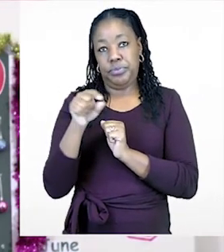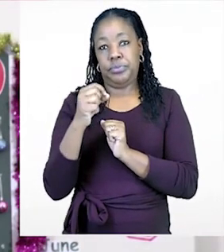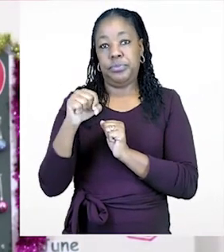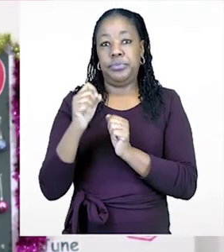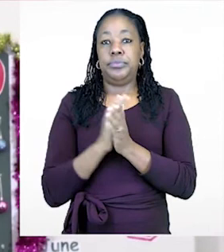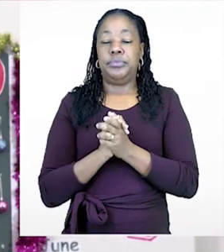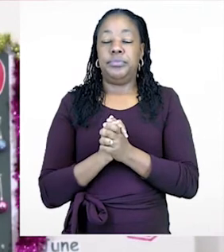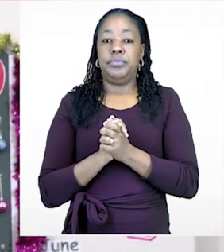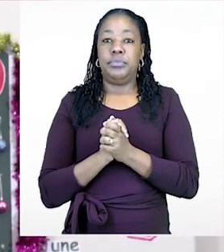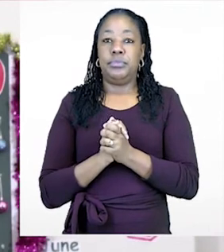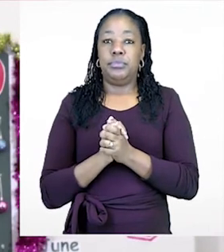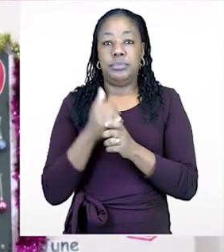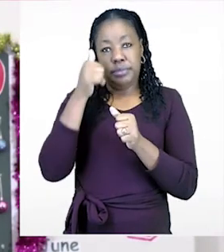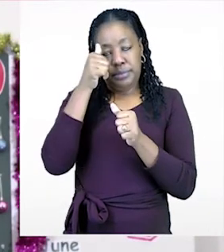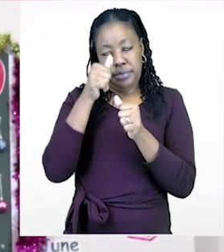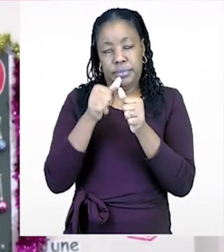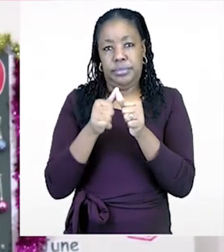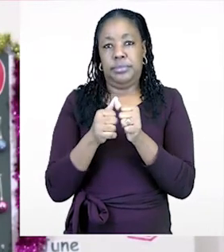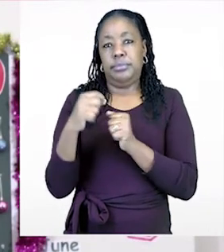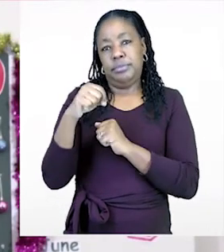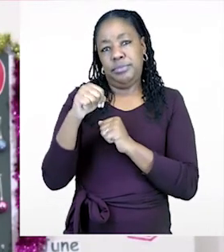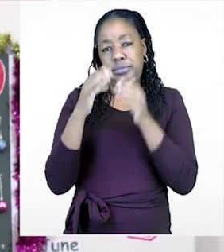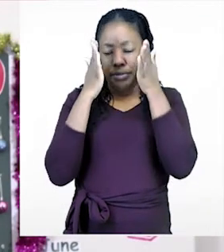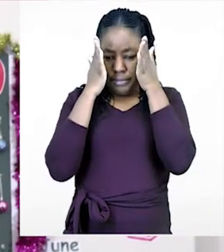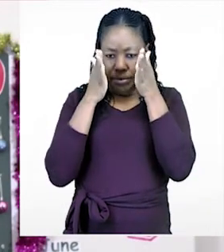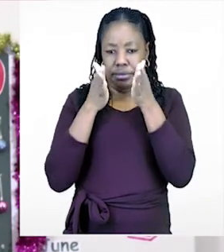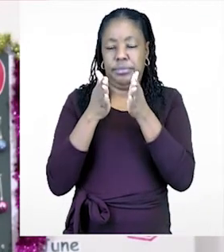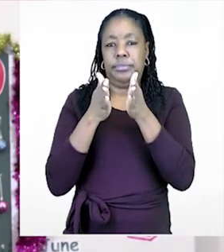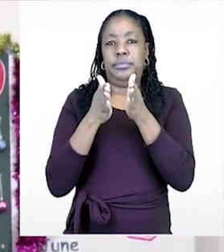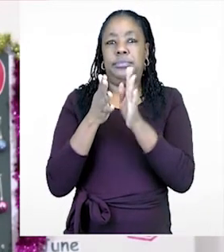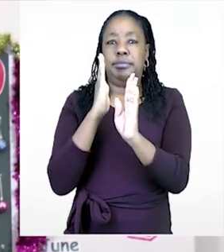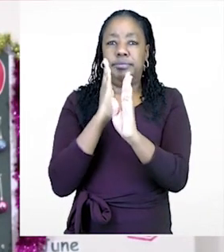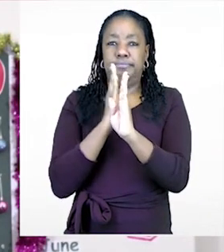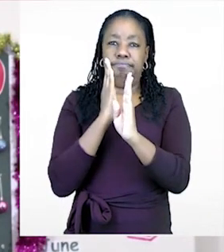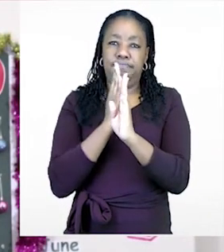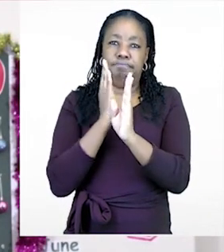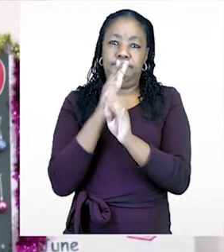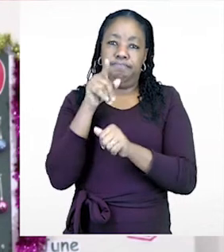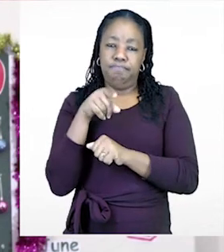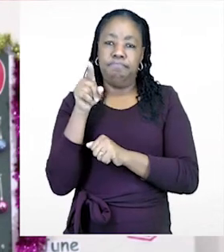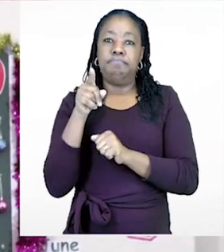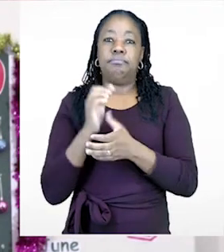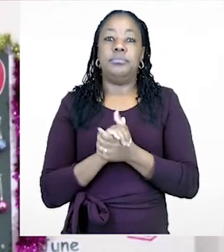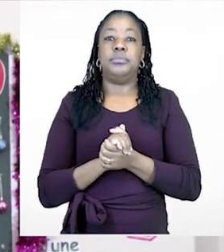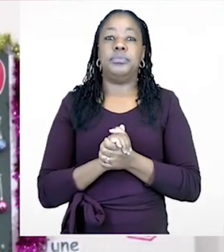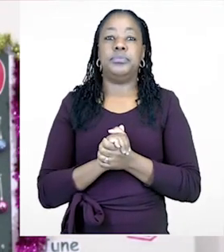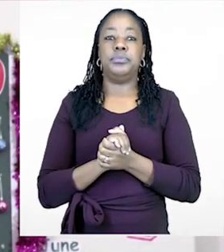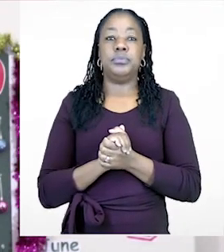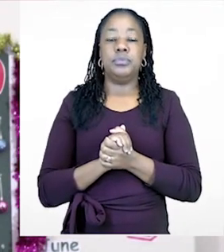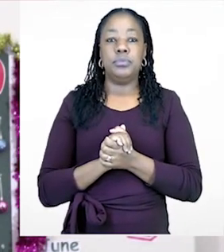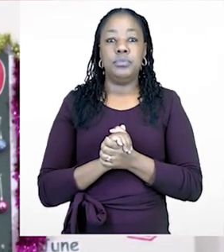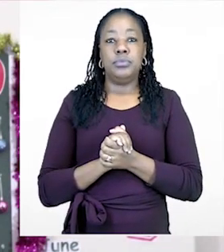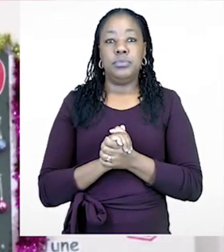Remember, when you're writing, take your time so that your numbers will come out beautifully. Let us now